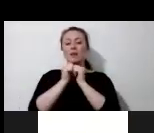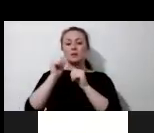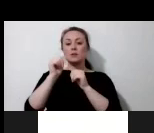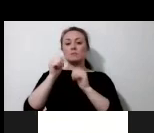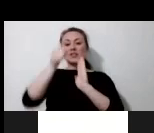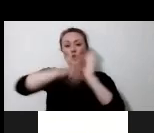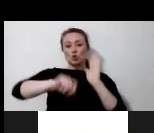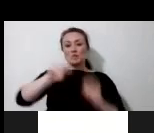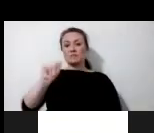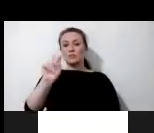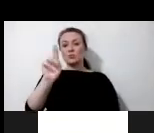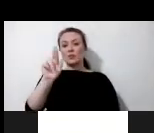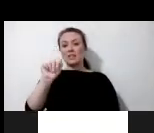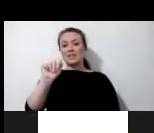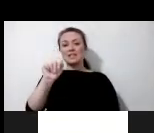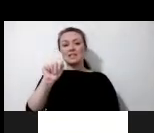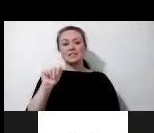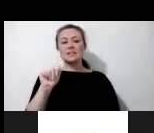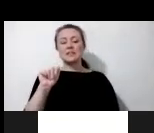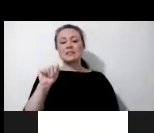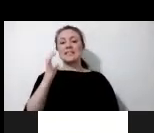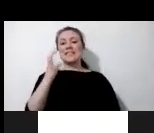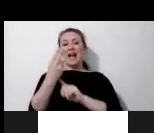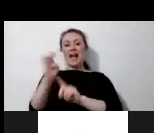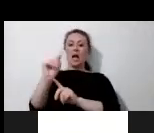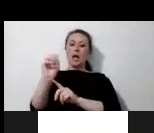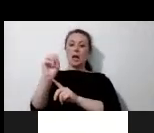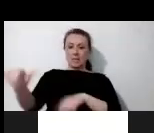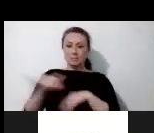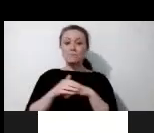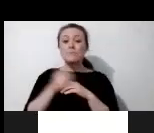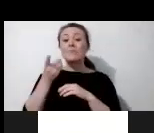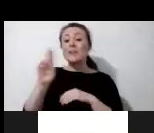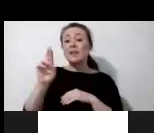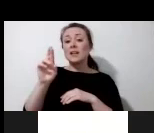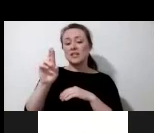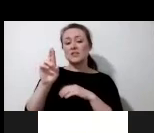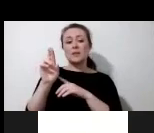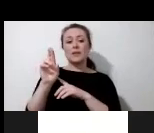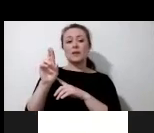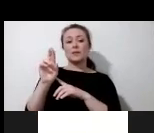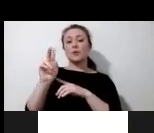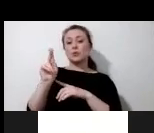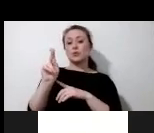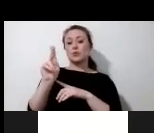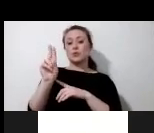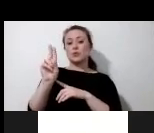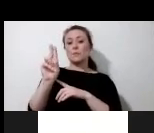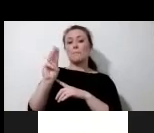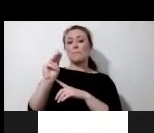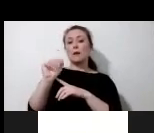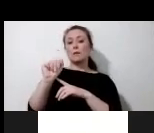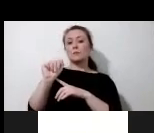the right with a 5.0 small tube. But Dr. Kusi wanted to show that, this is how a